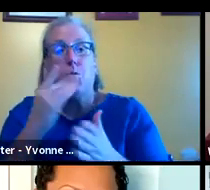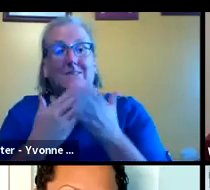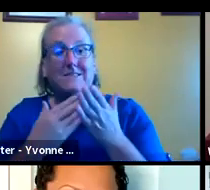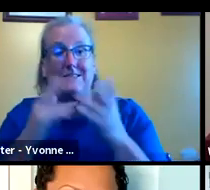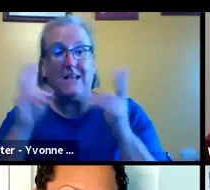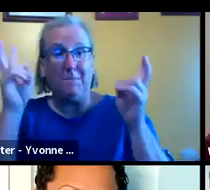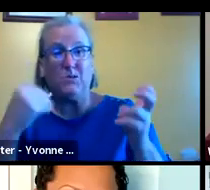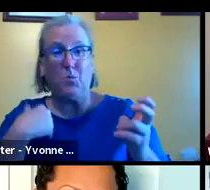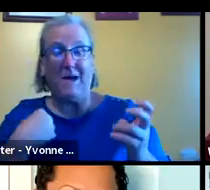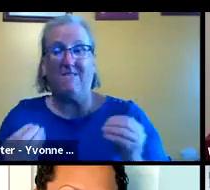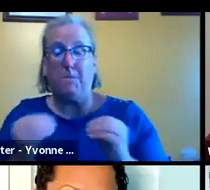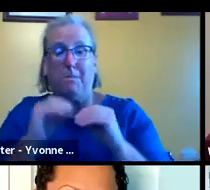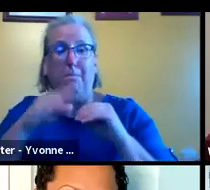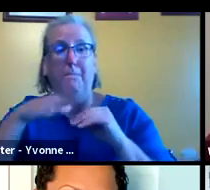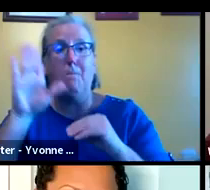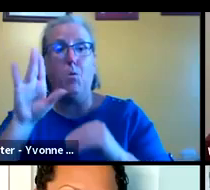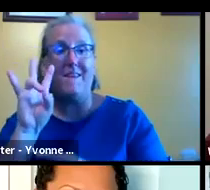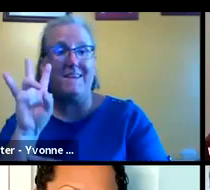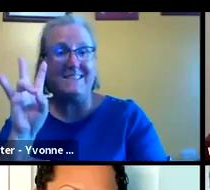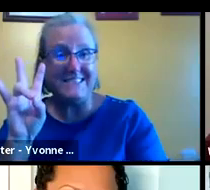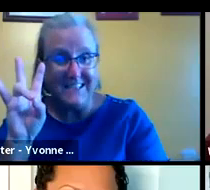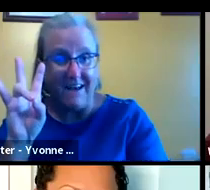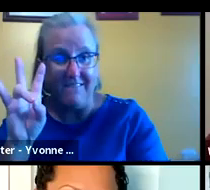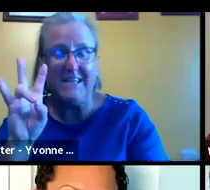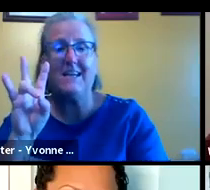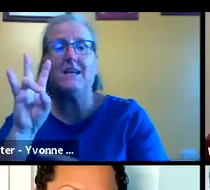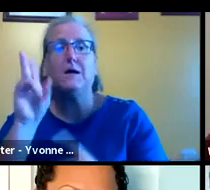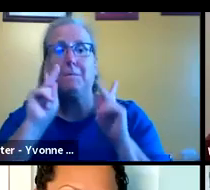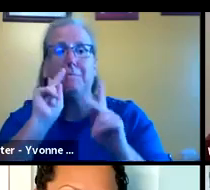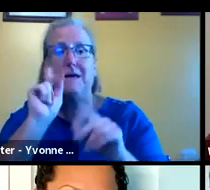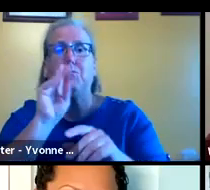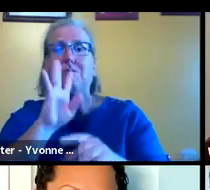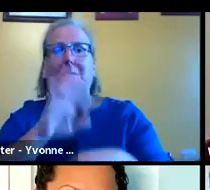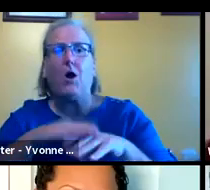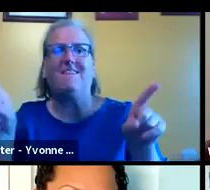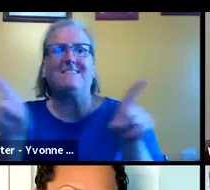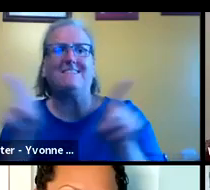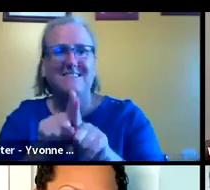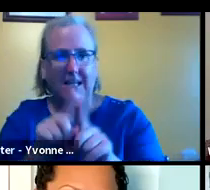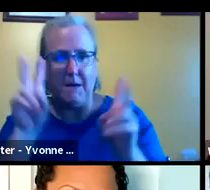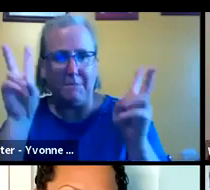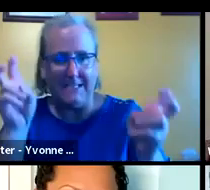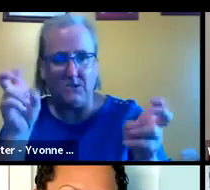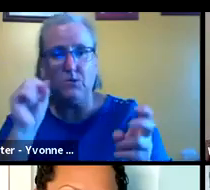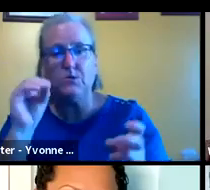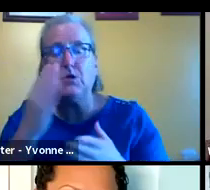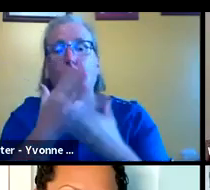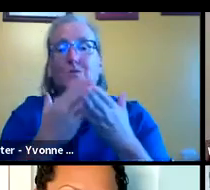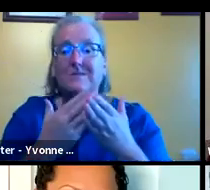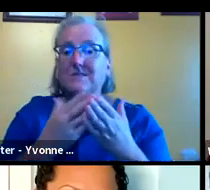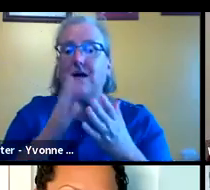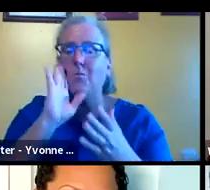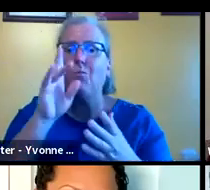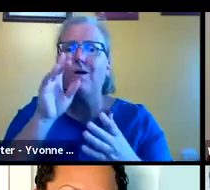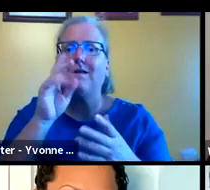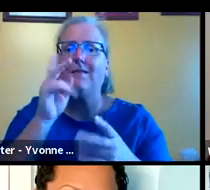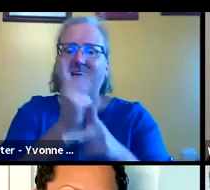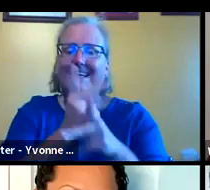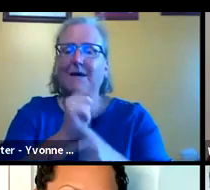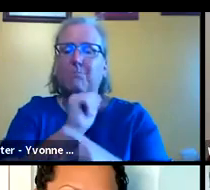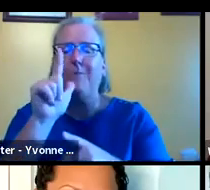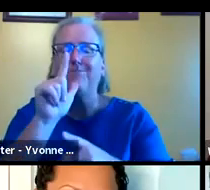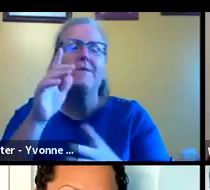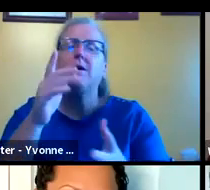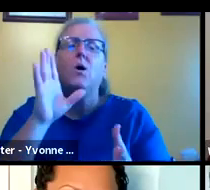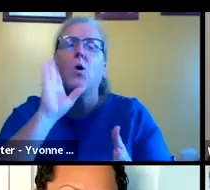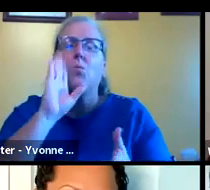than 7 people who are speaking on one issue. As a result, the time for some issues will be reduced to keep all comments per